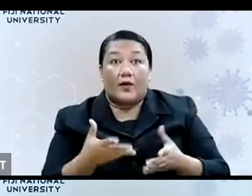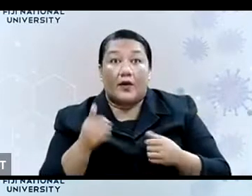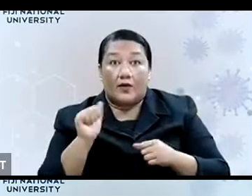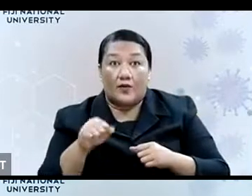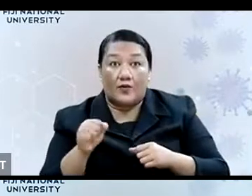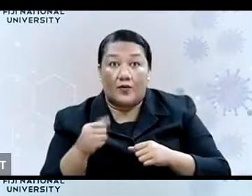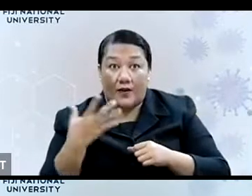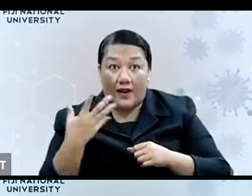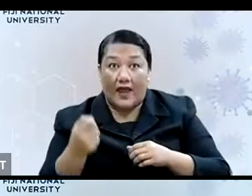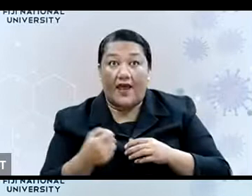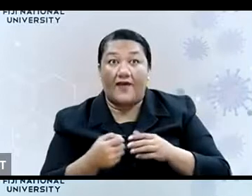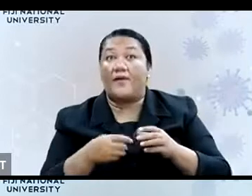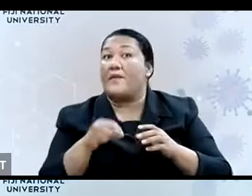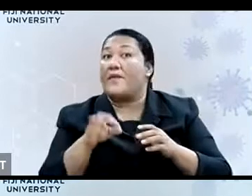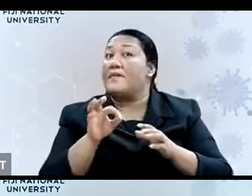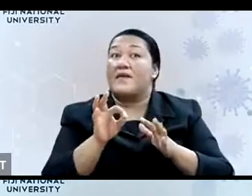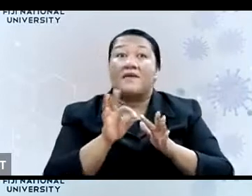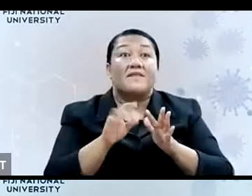maybe. You might want to take